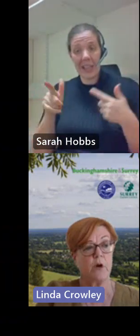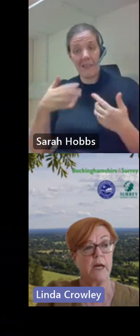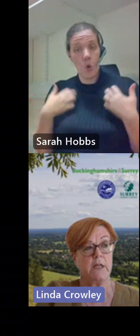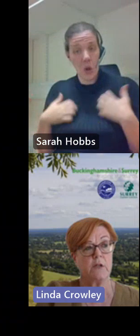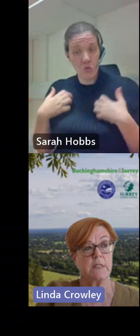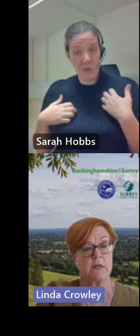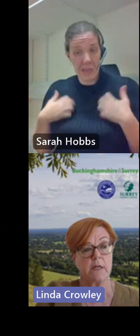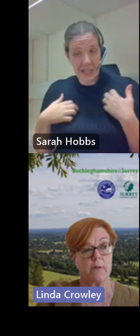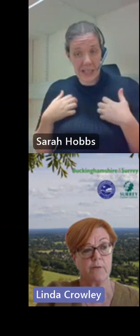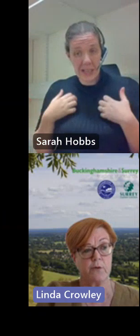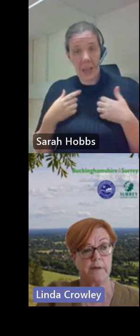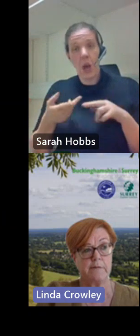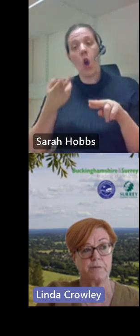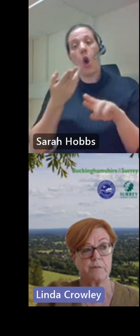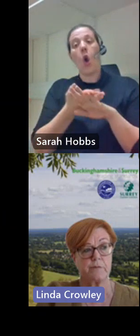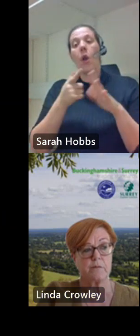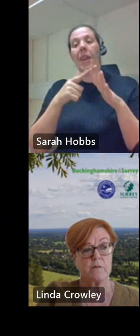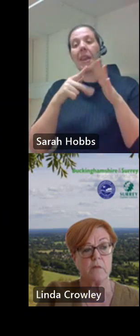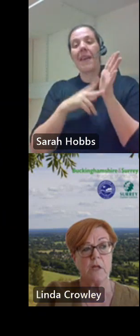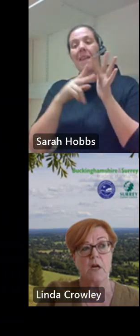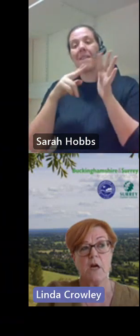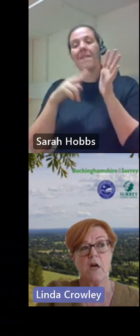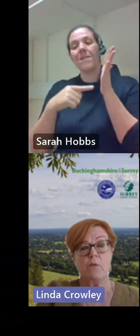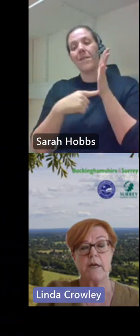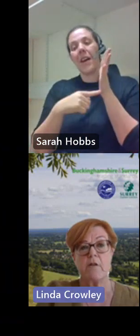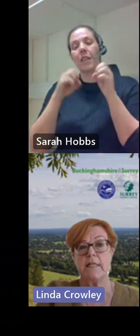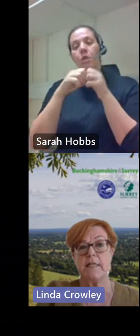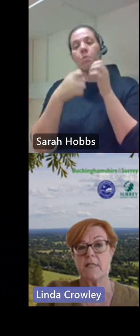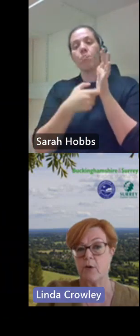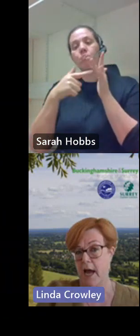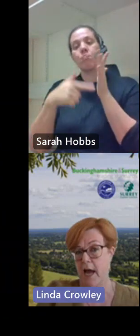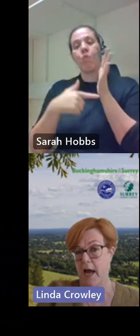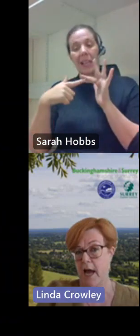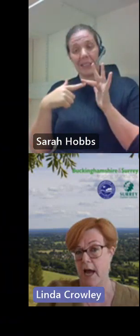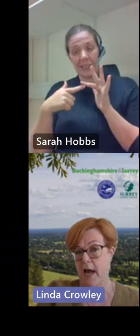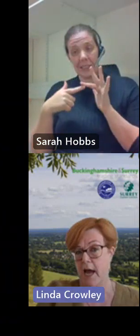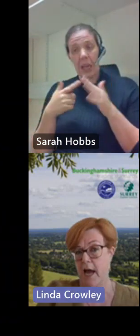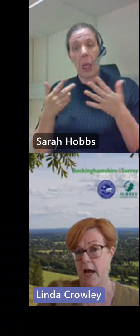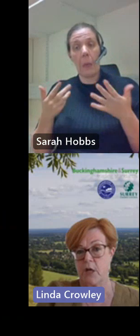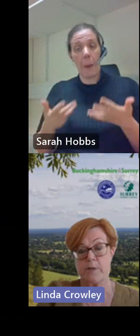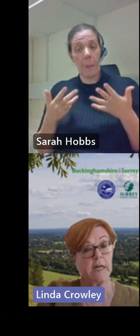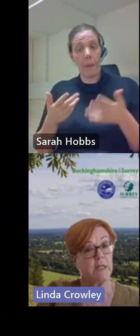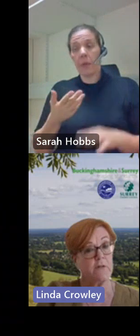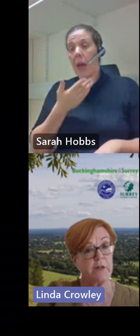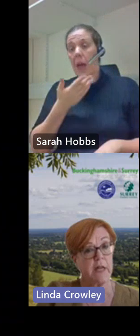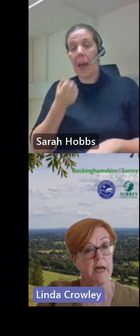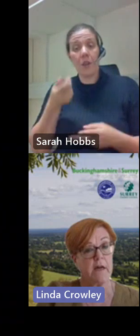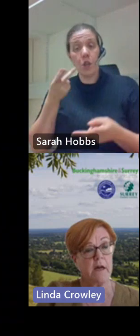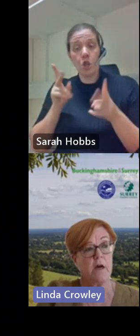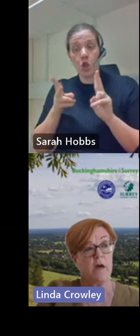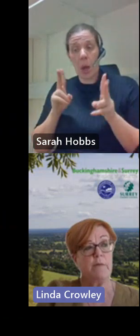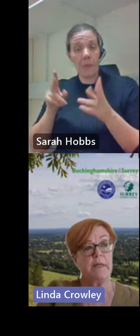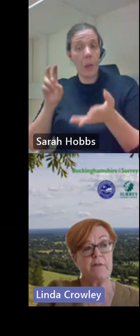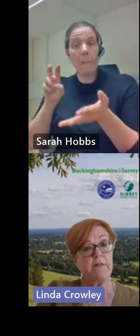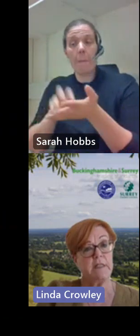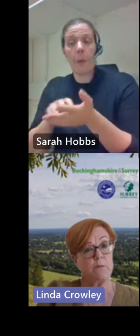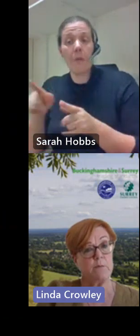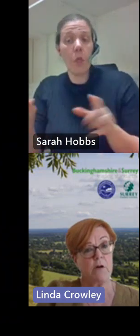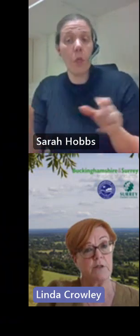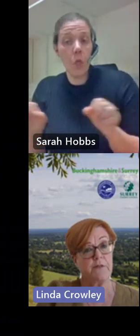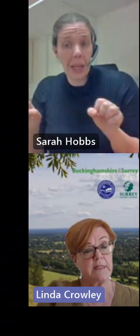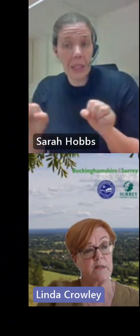on Eventbrite and you can sign up for it. We currently don't have a BSL interpretation for that, but